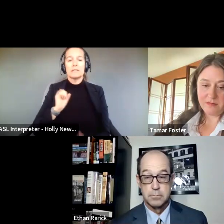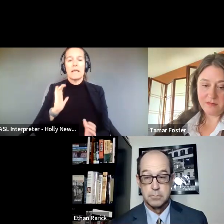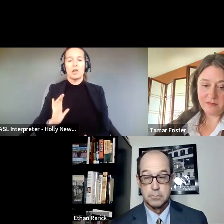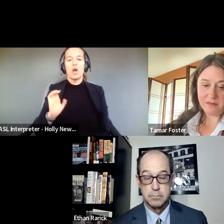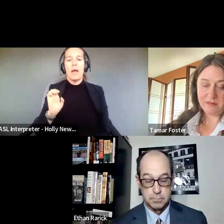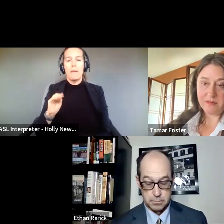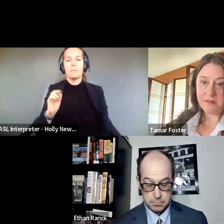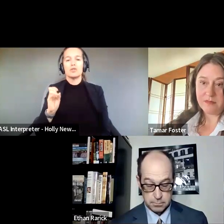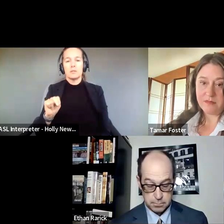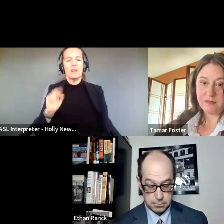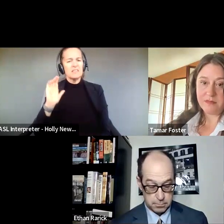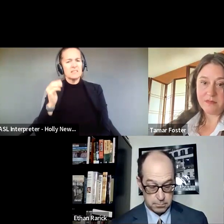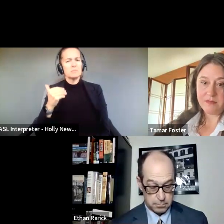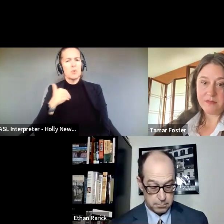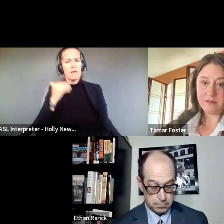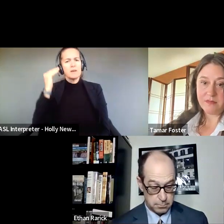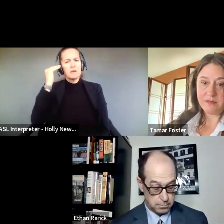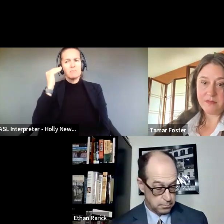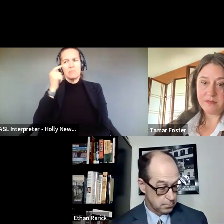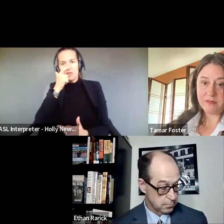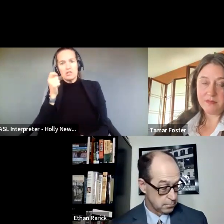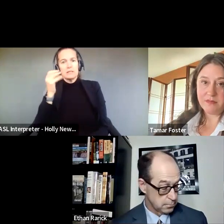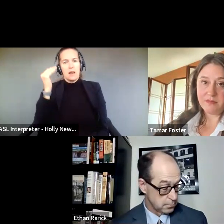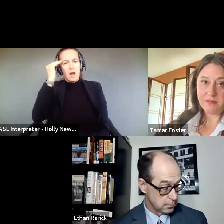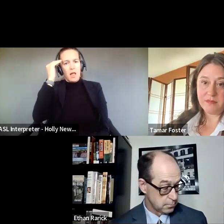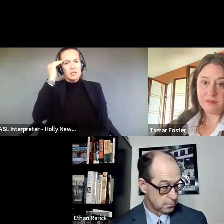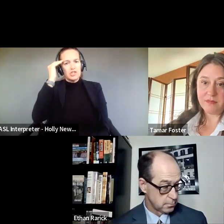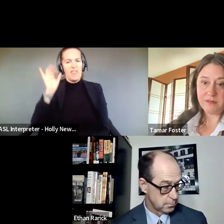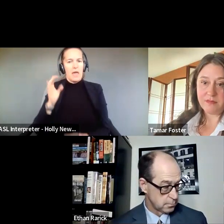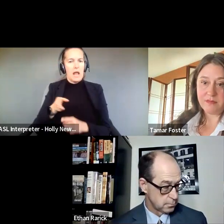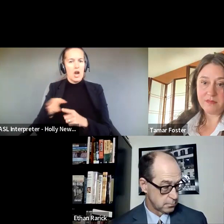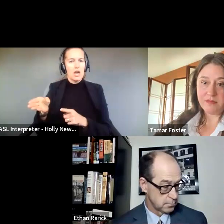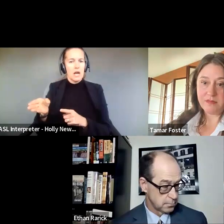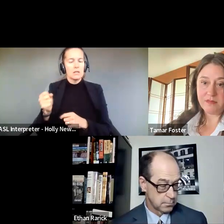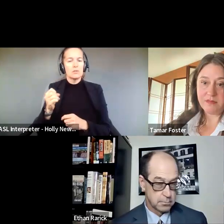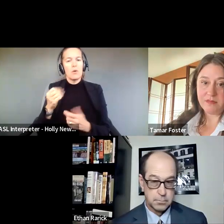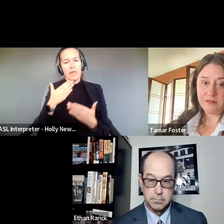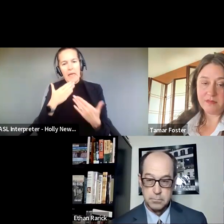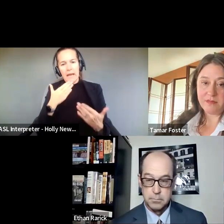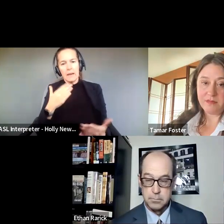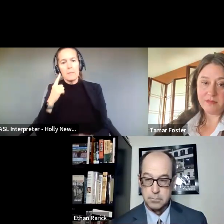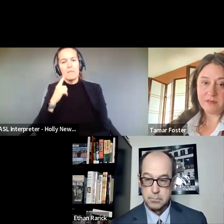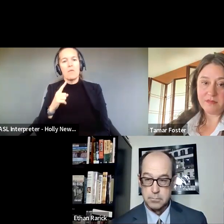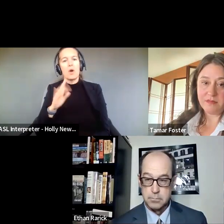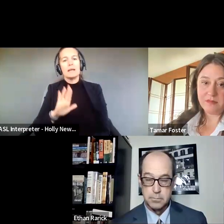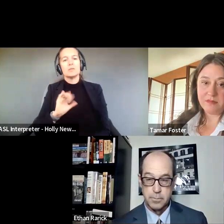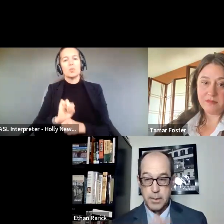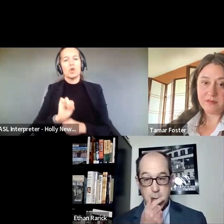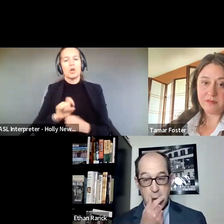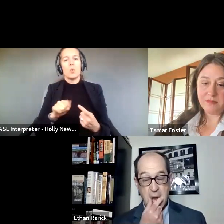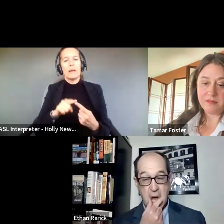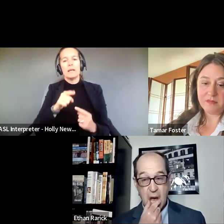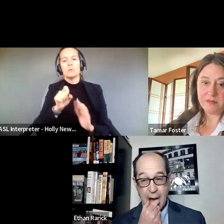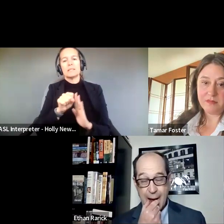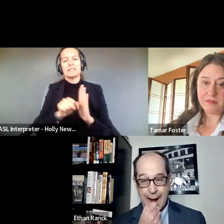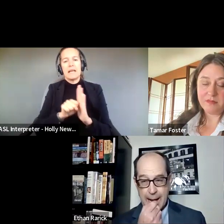have knowledge, interest and knowledge in this area, so I thank him for his former work when he was a state